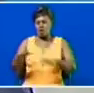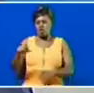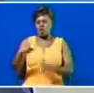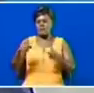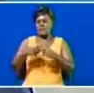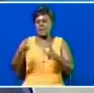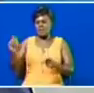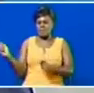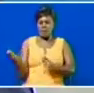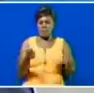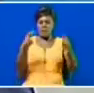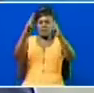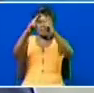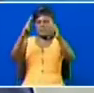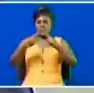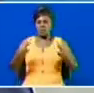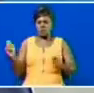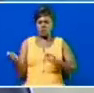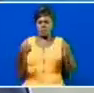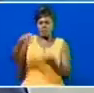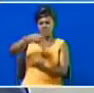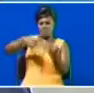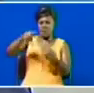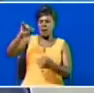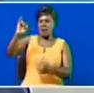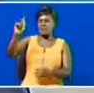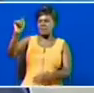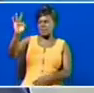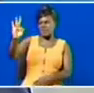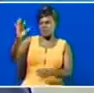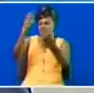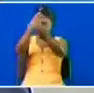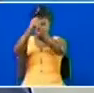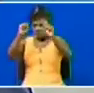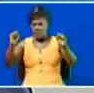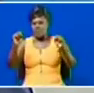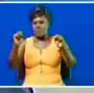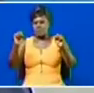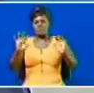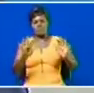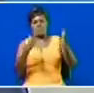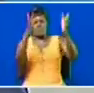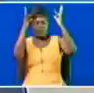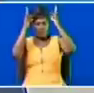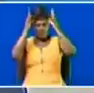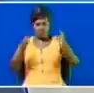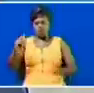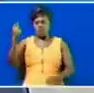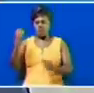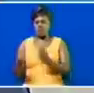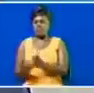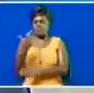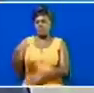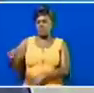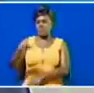begin with tennis, where the International Tennis Federation, that is ITF, President David Hagerty has praised the move by Kenya to create a